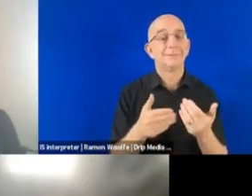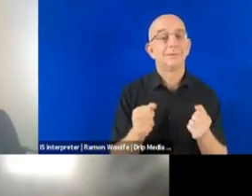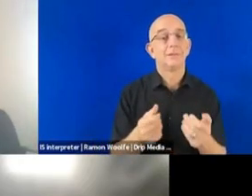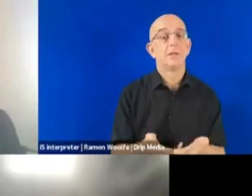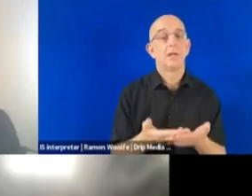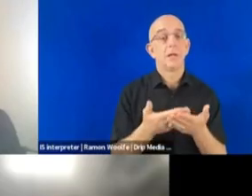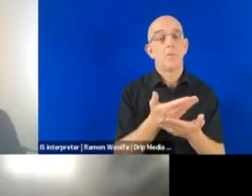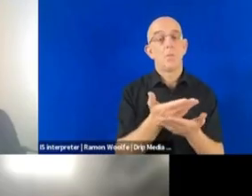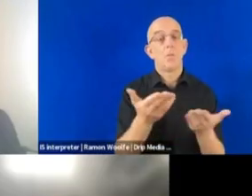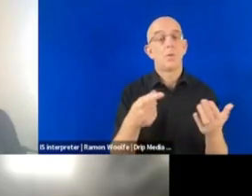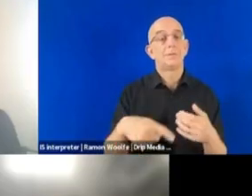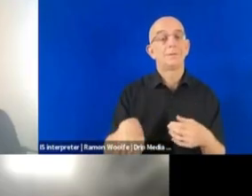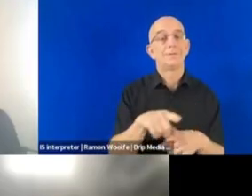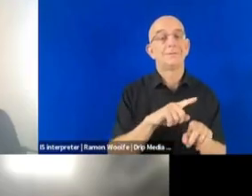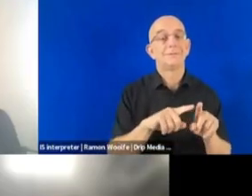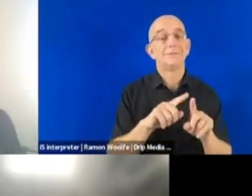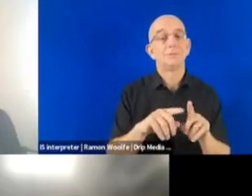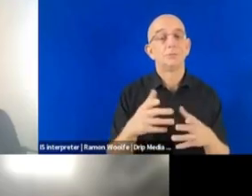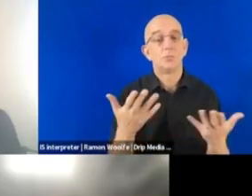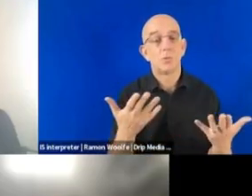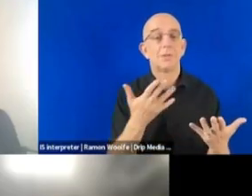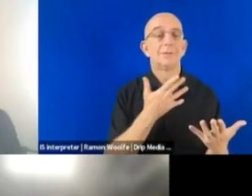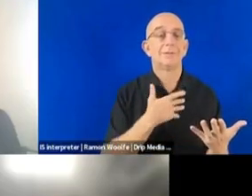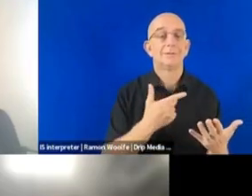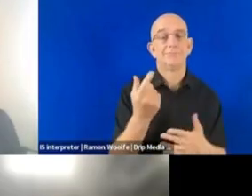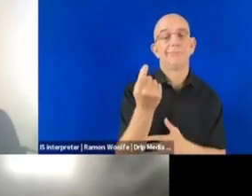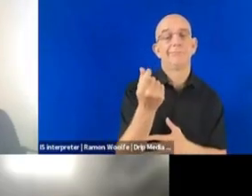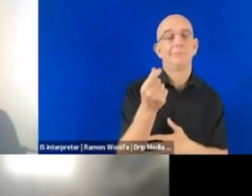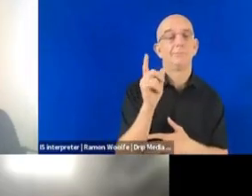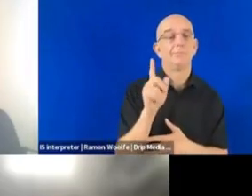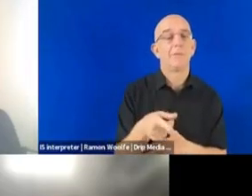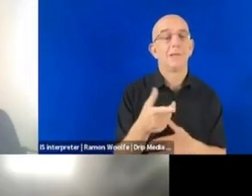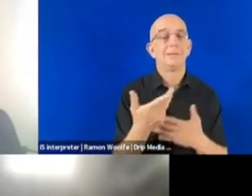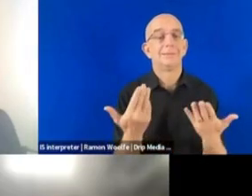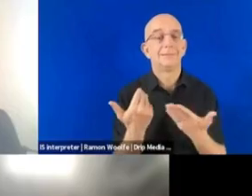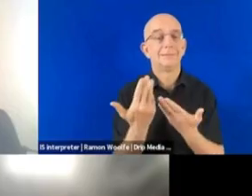services. The last slide.